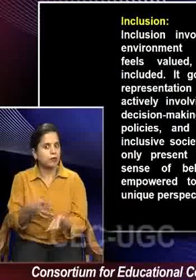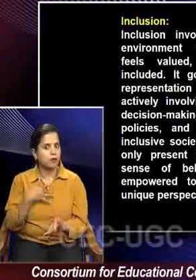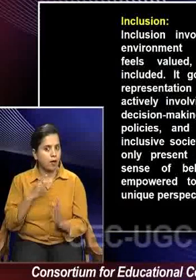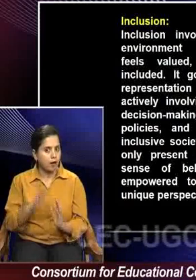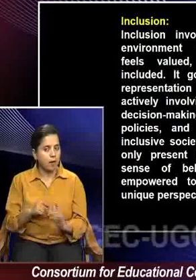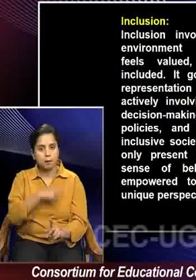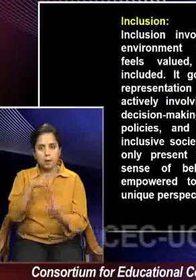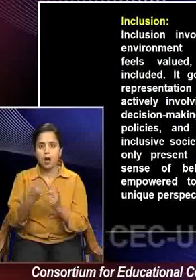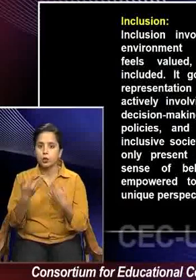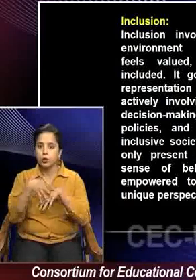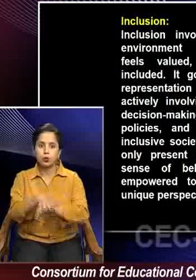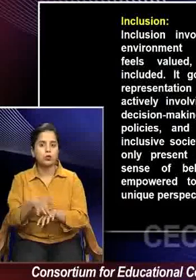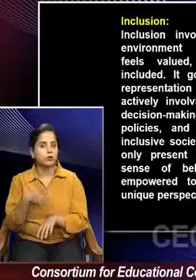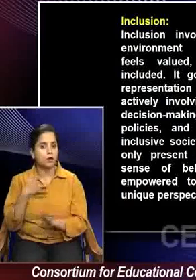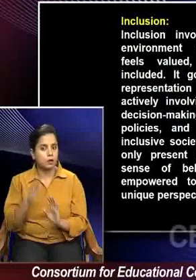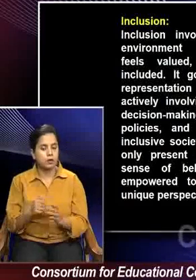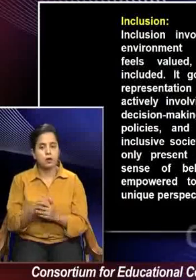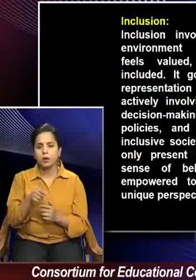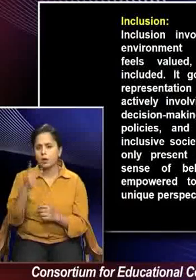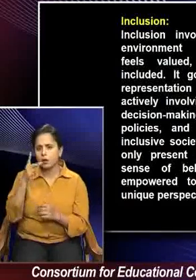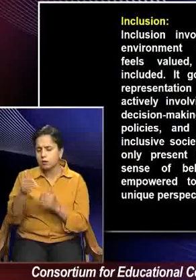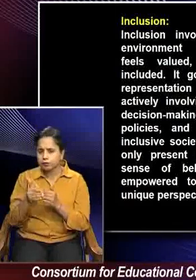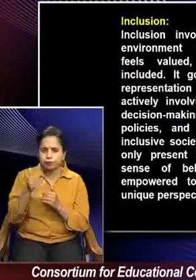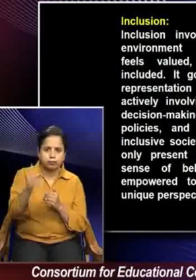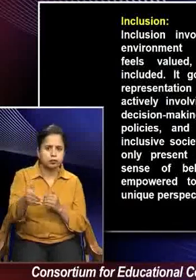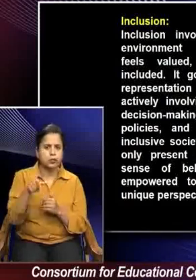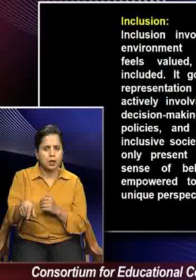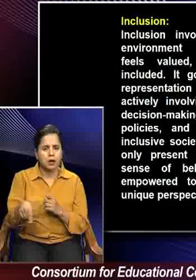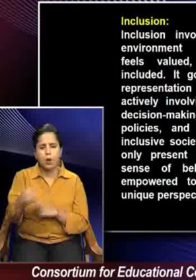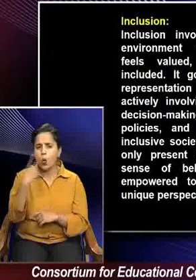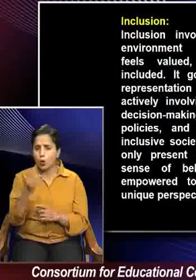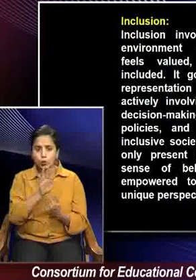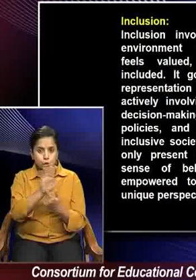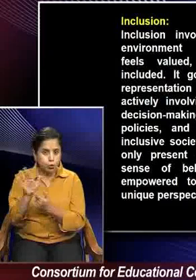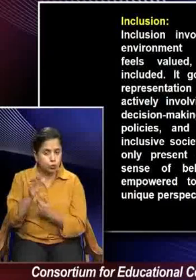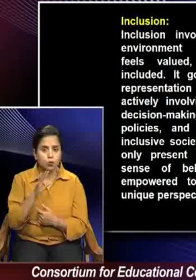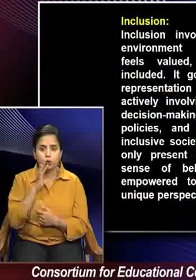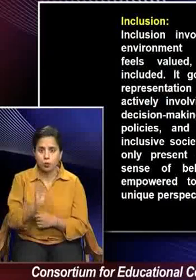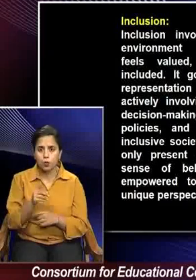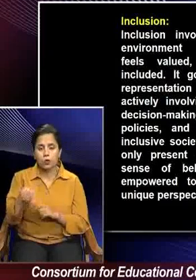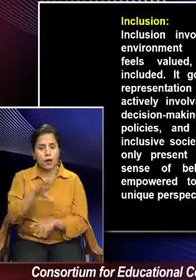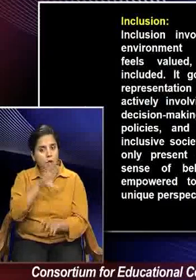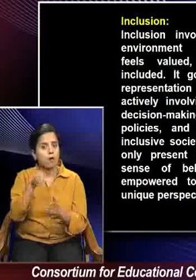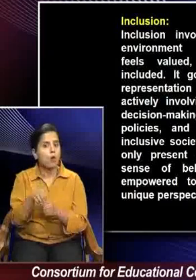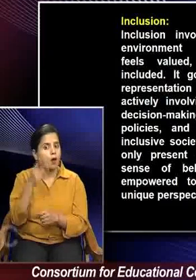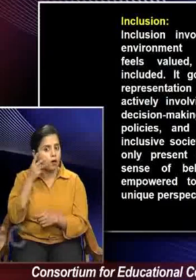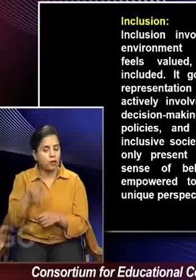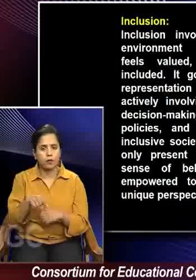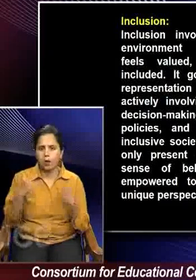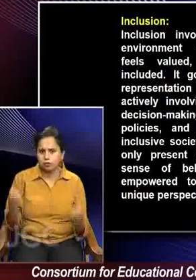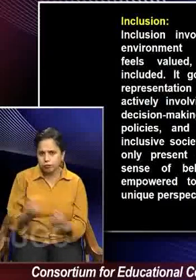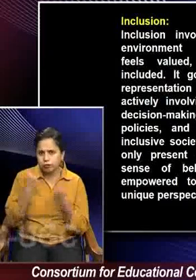and included. It goes beyond mere representation and involves